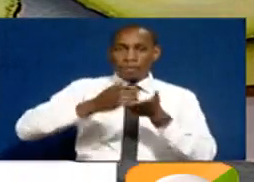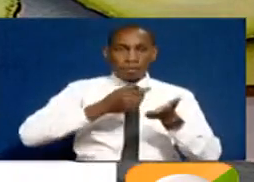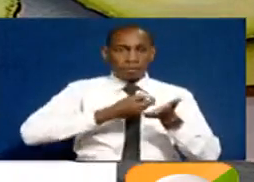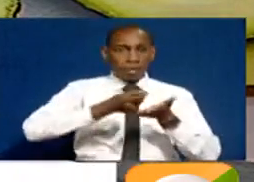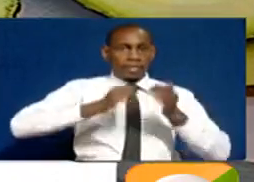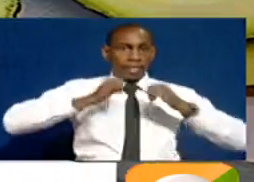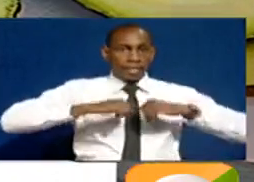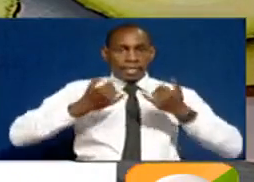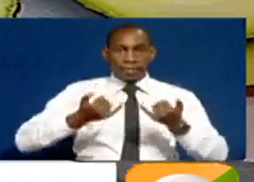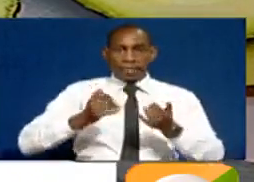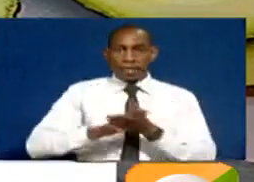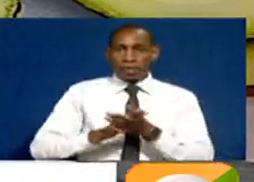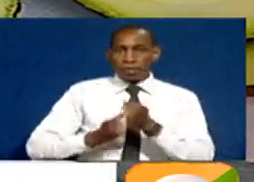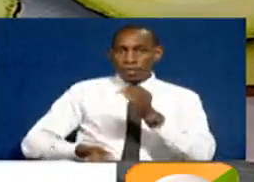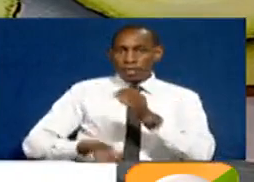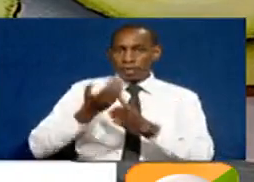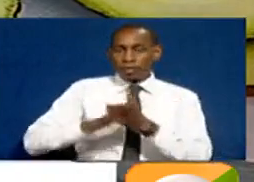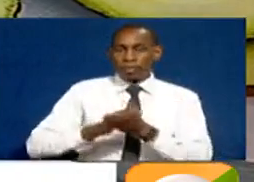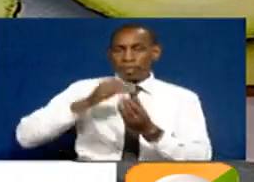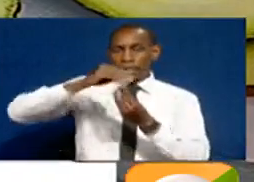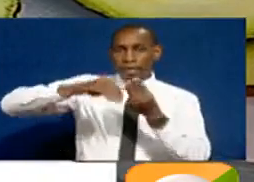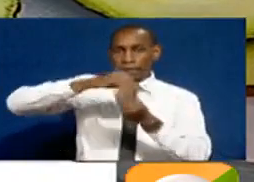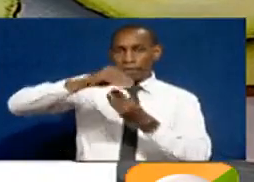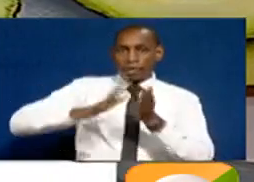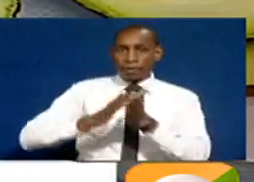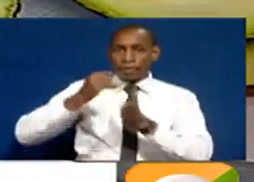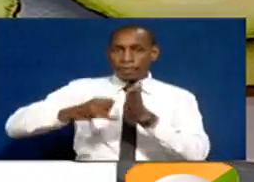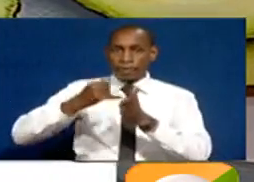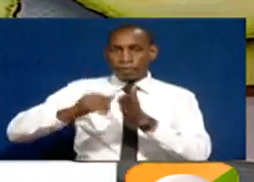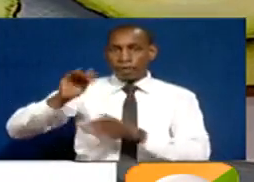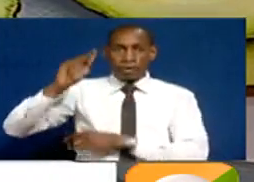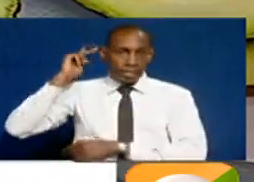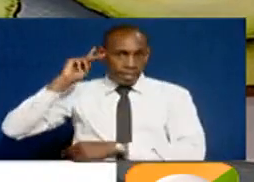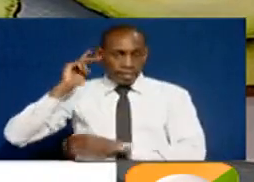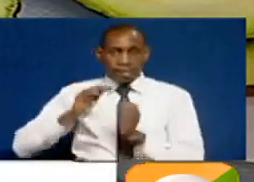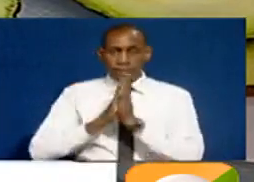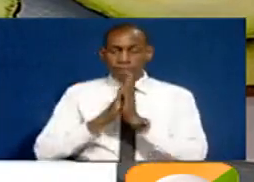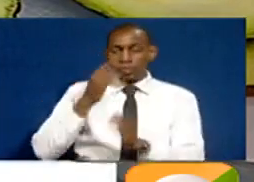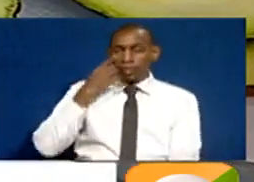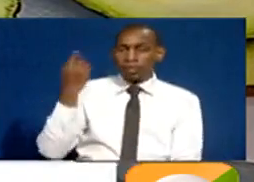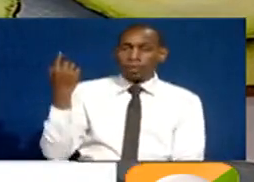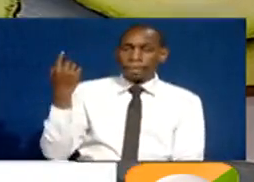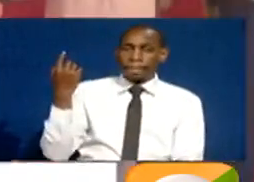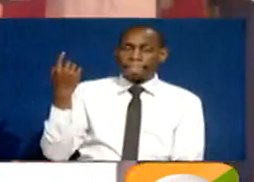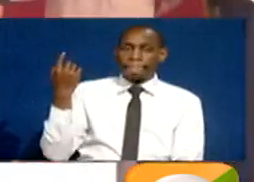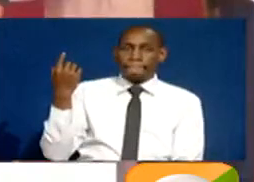of a deal that will see the setup of an avocado factory in the county. Take a listen.